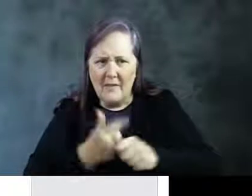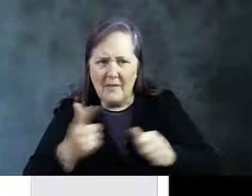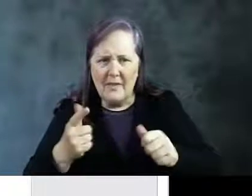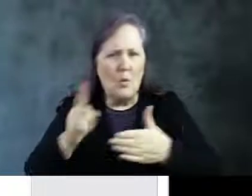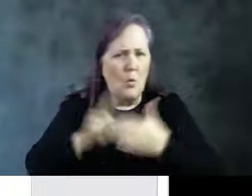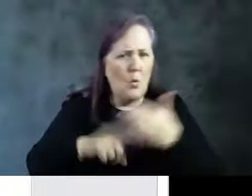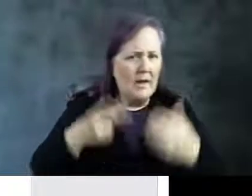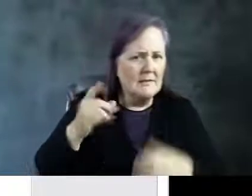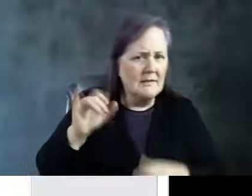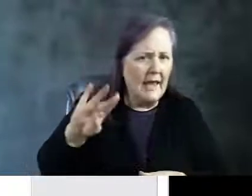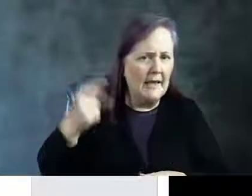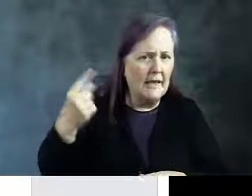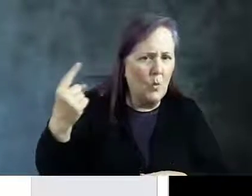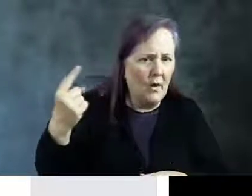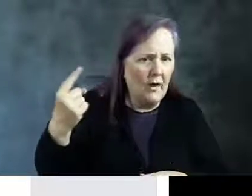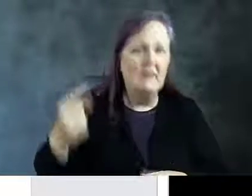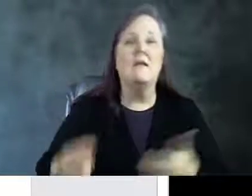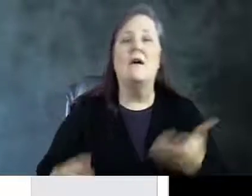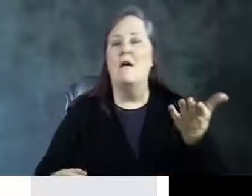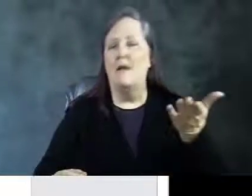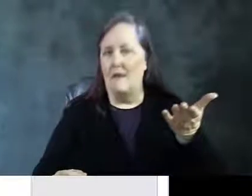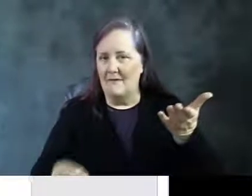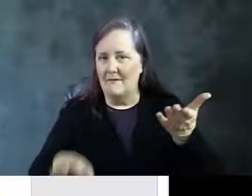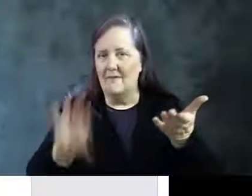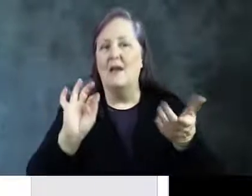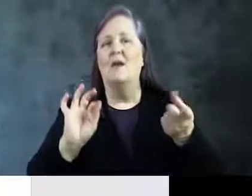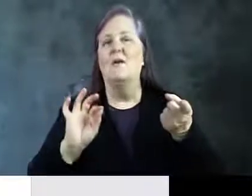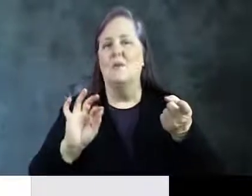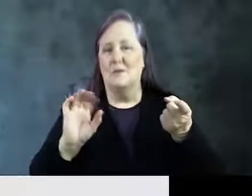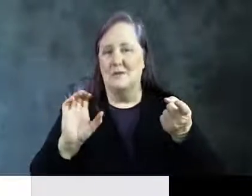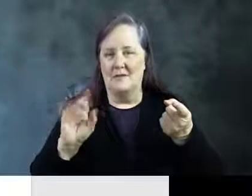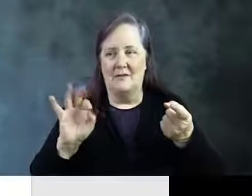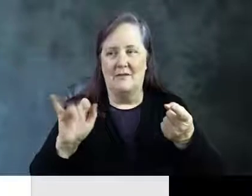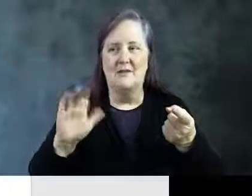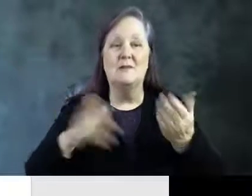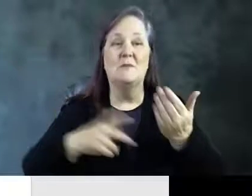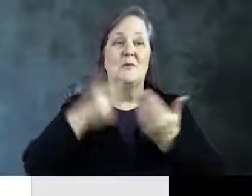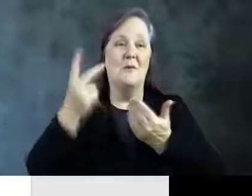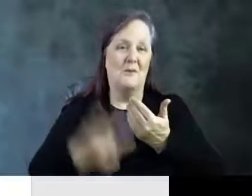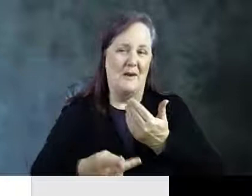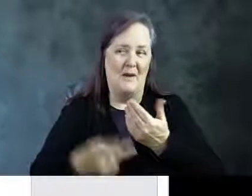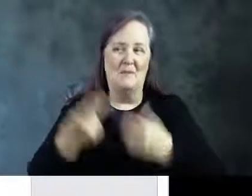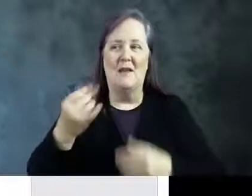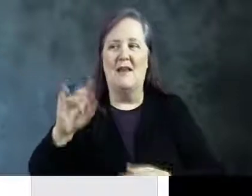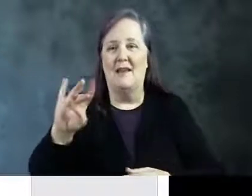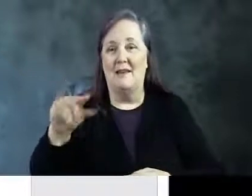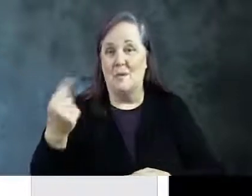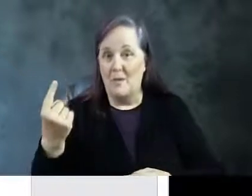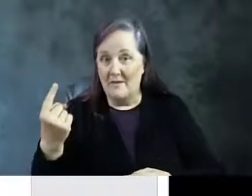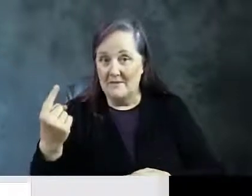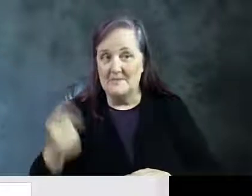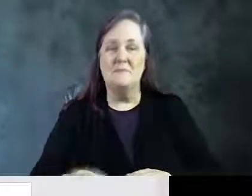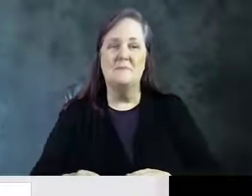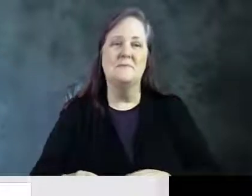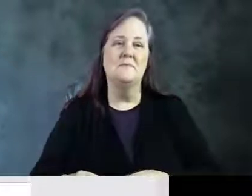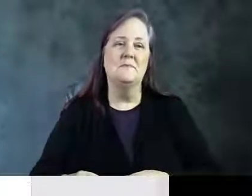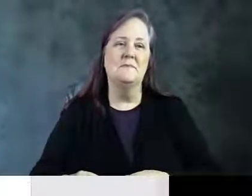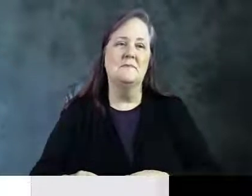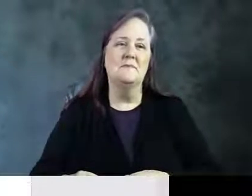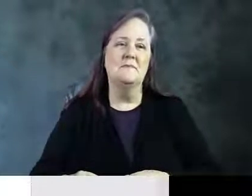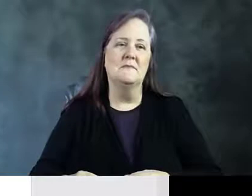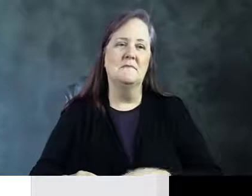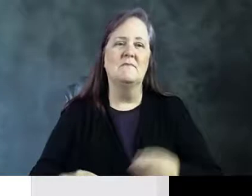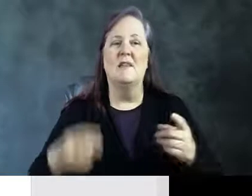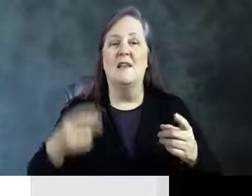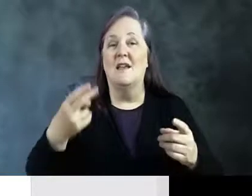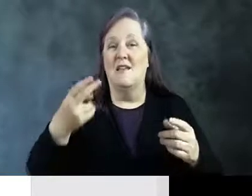be a heading 1. So Cfilc's programs, that's going to be a heading 1. And here, these are heading